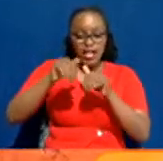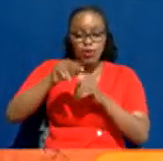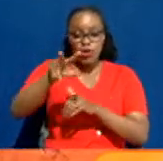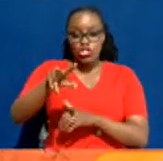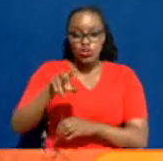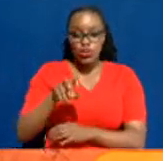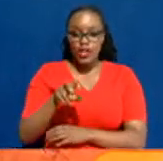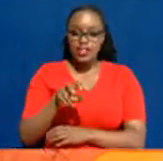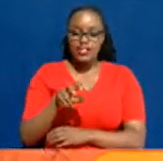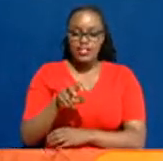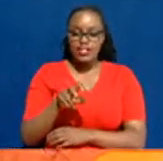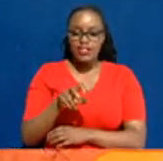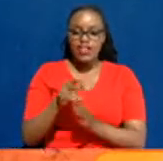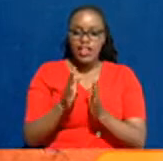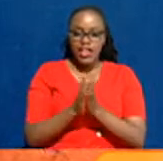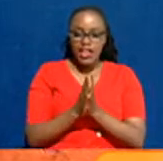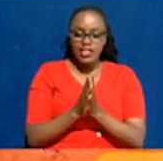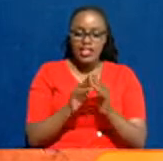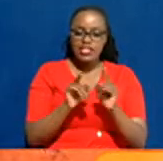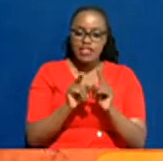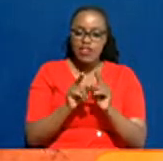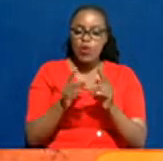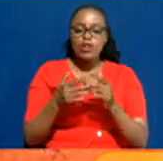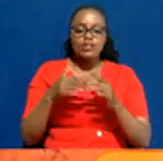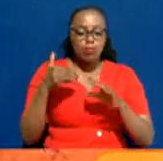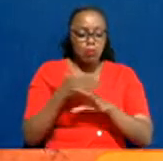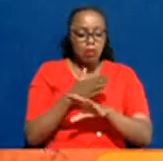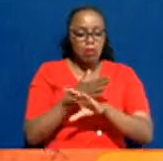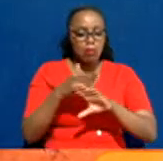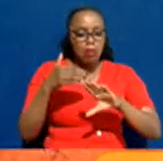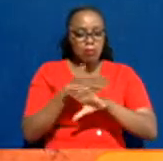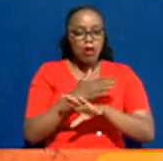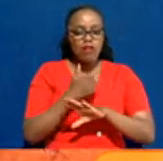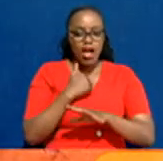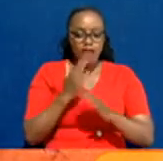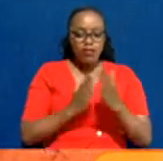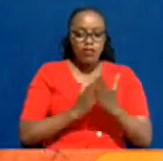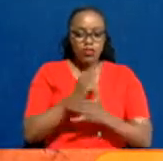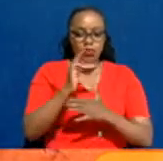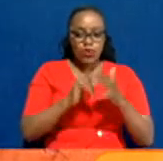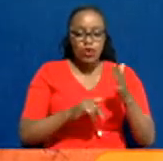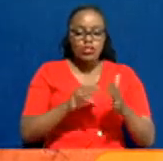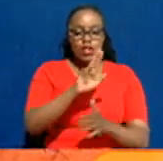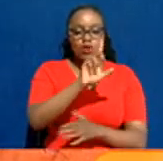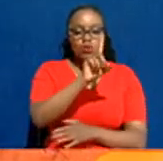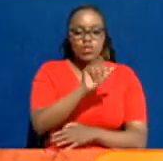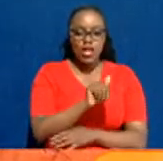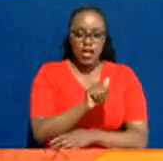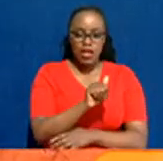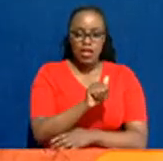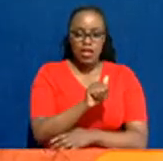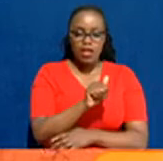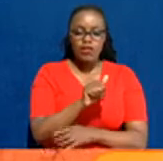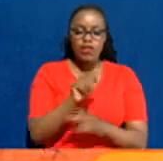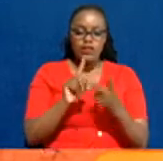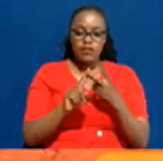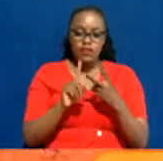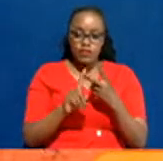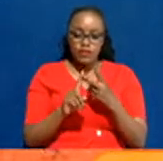stolen, was rigged by UDA,